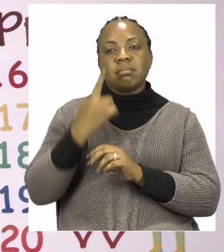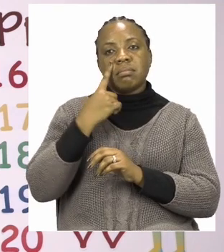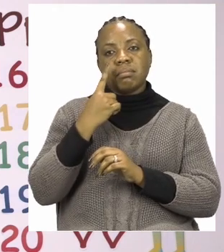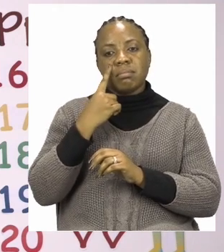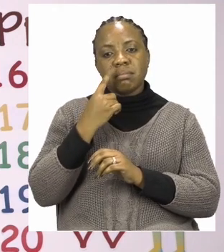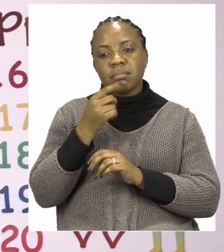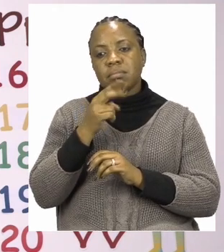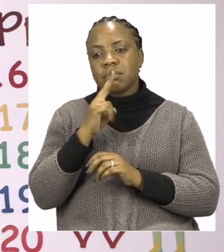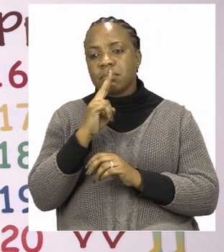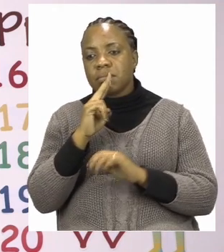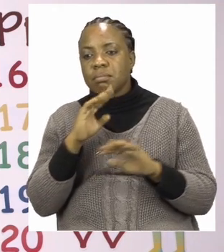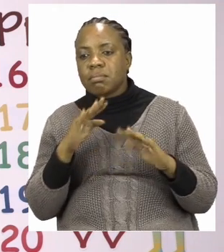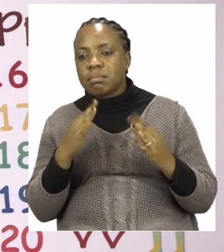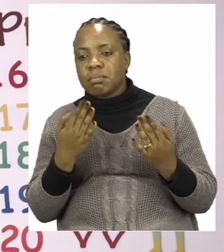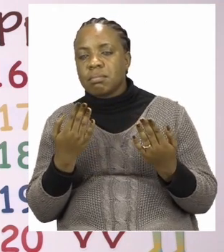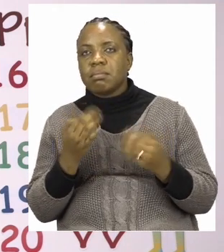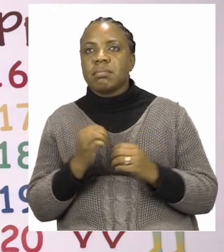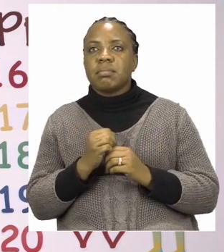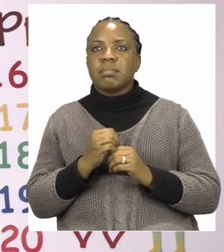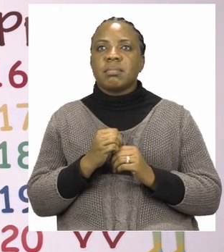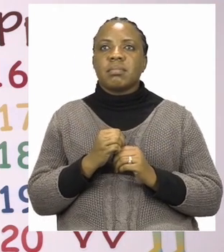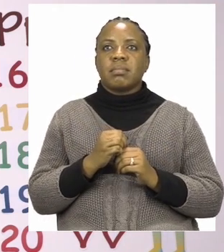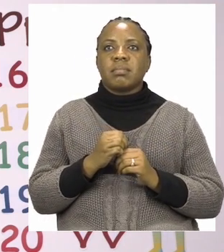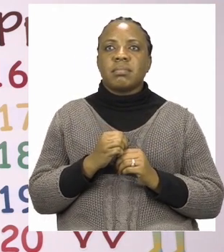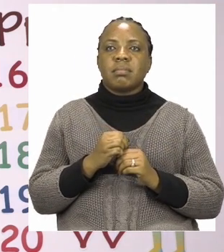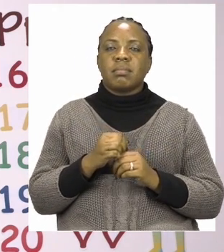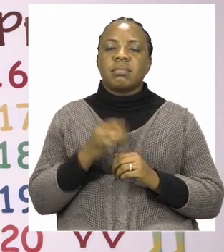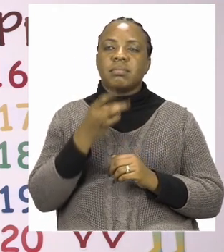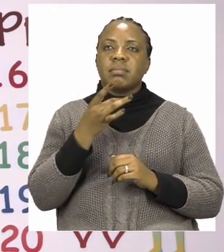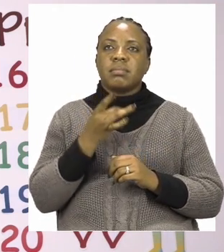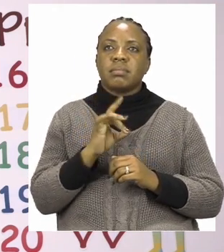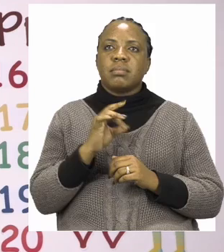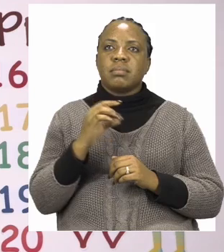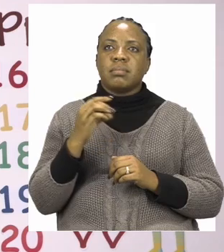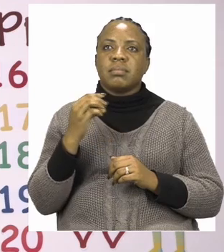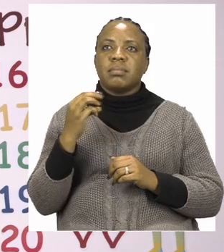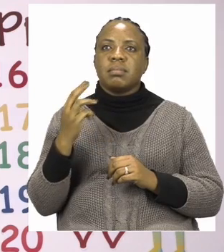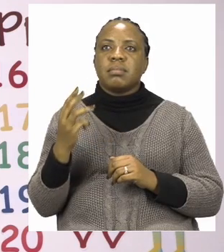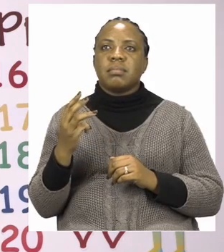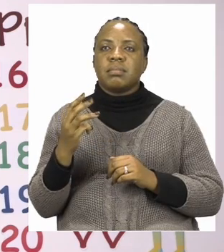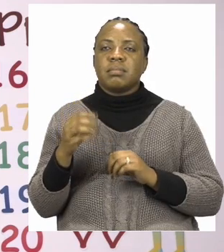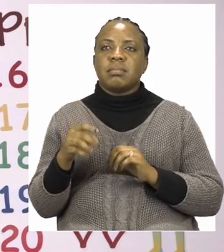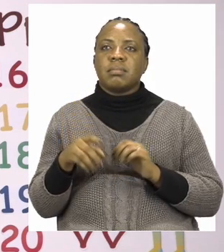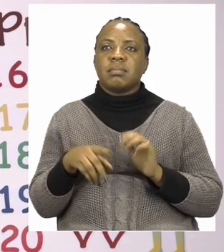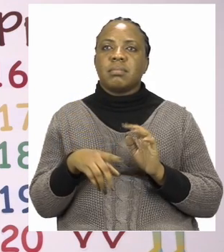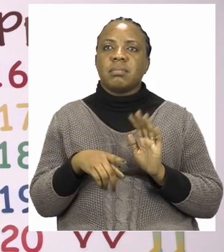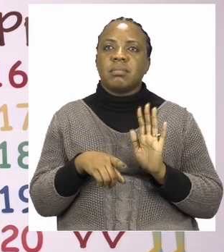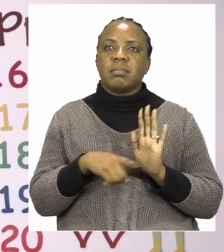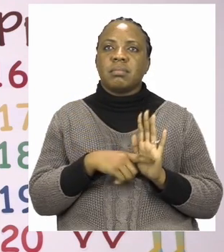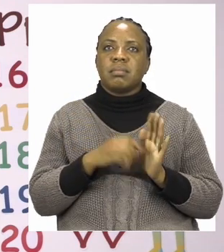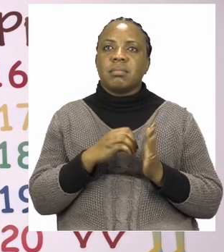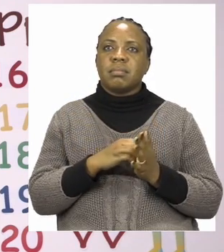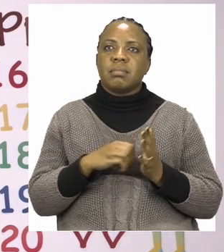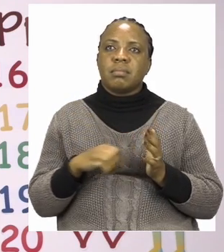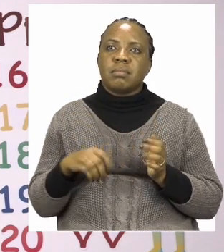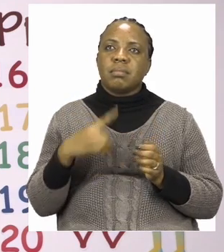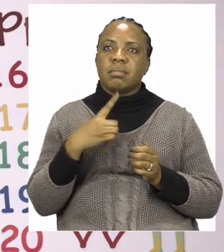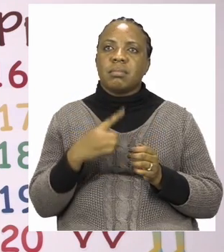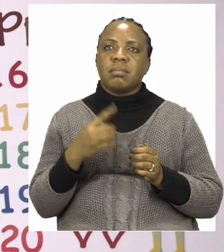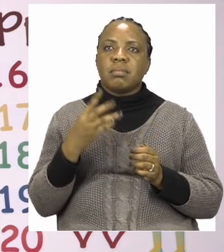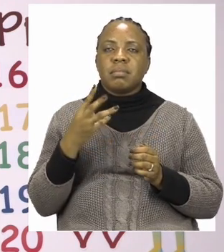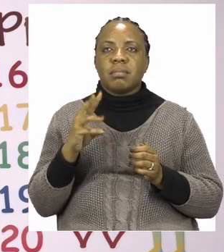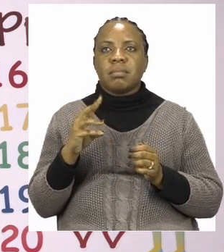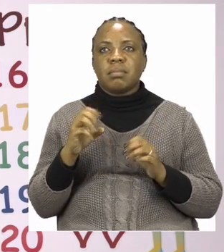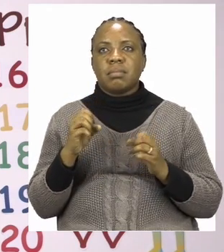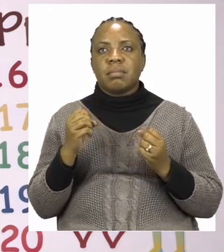way. So we have 83 minus 16. Now it's time for us to actually find our